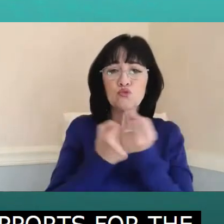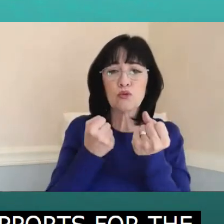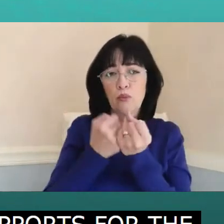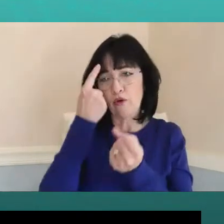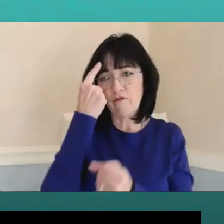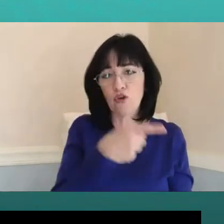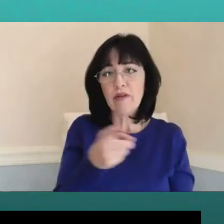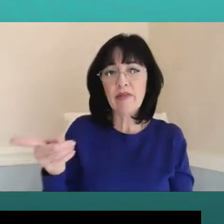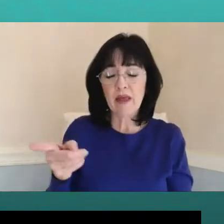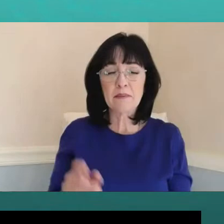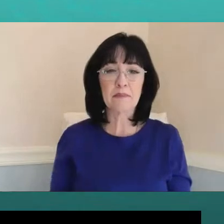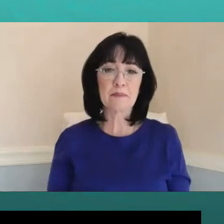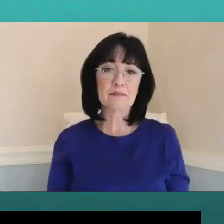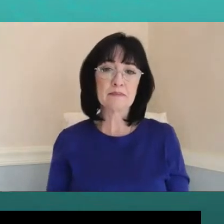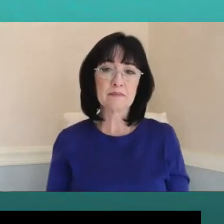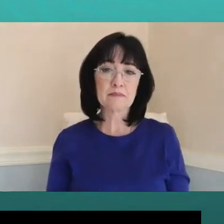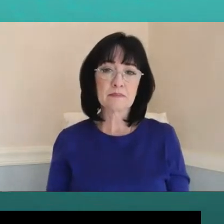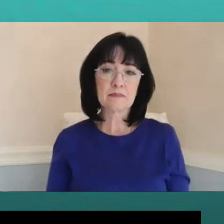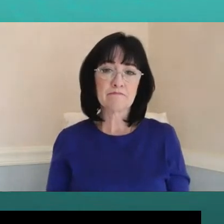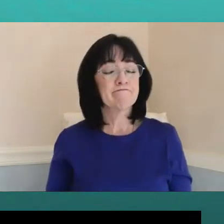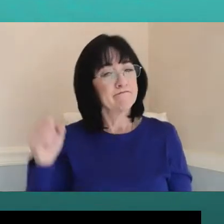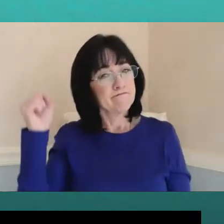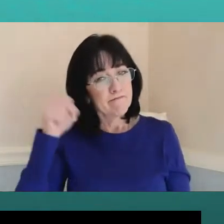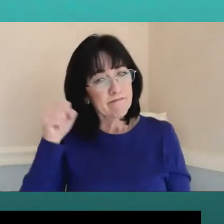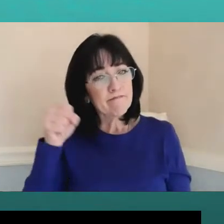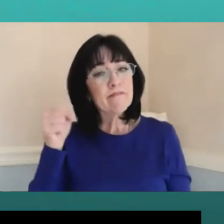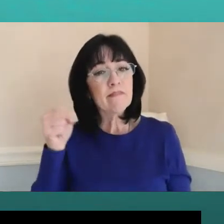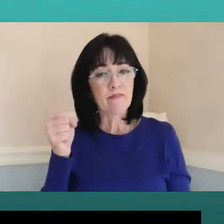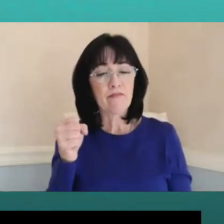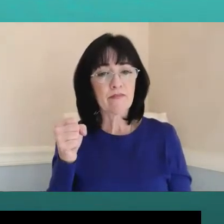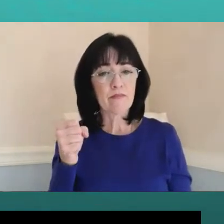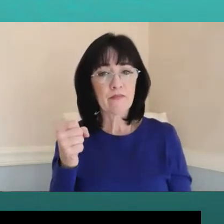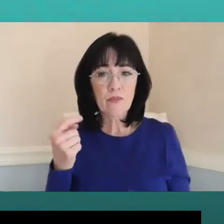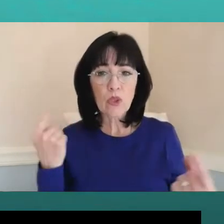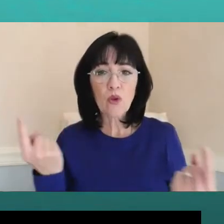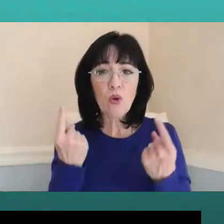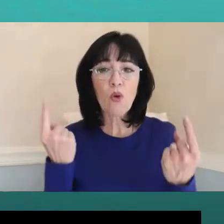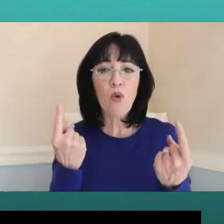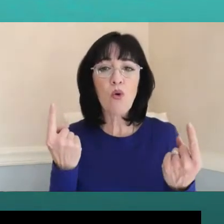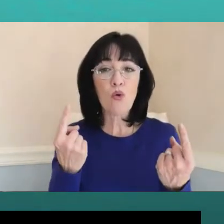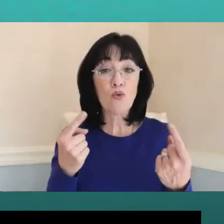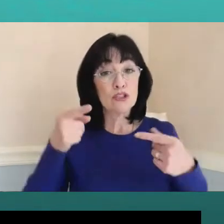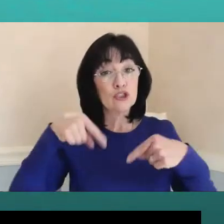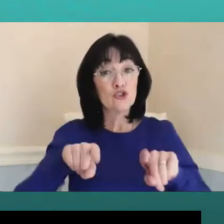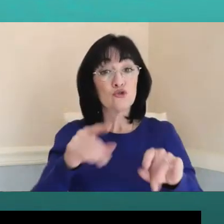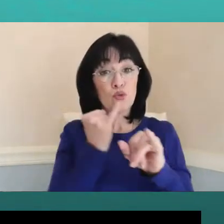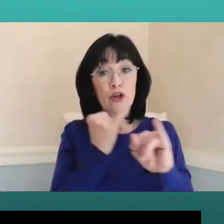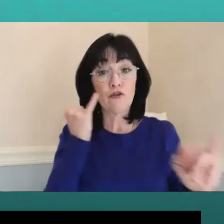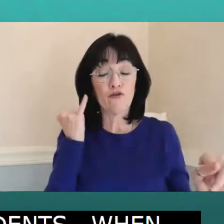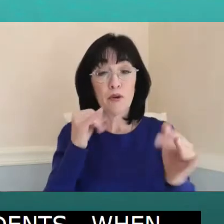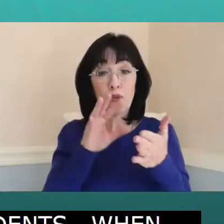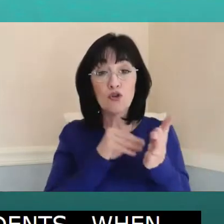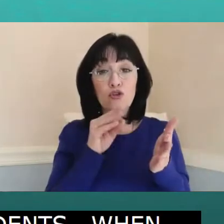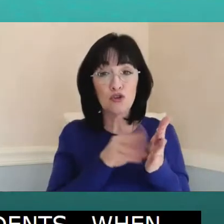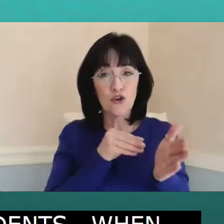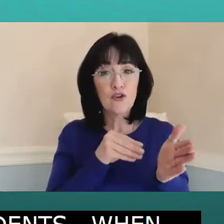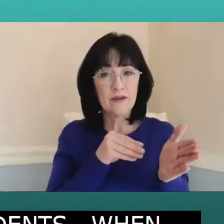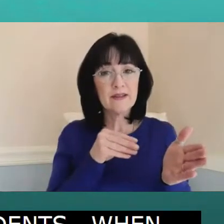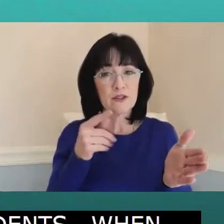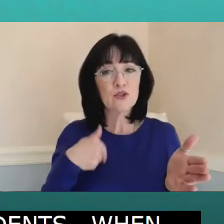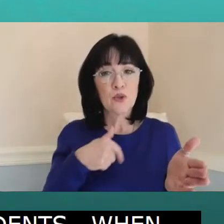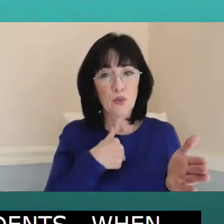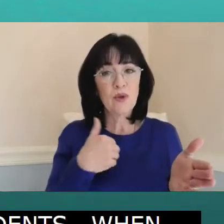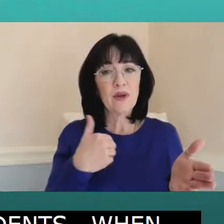There are always ways to reach those students. When we went into a remote learning situation, we did have